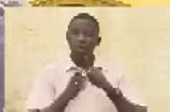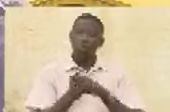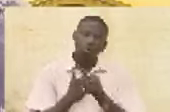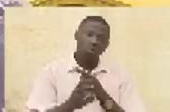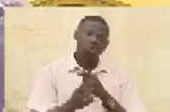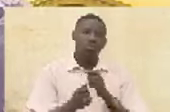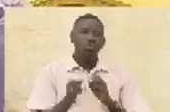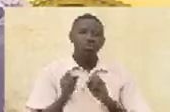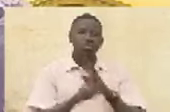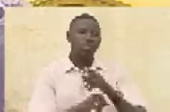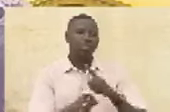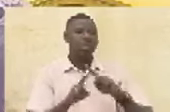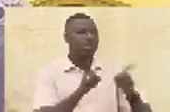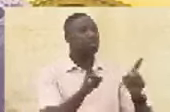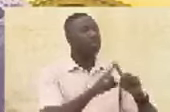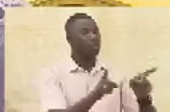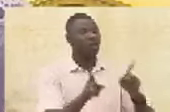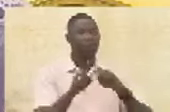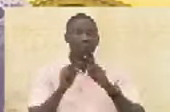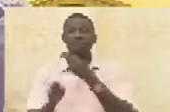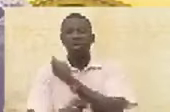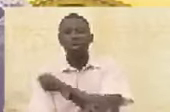$50,000.